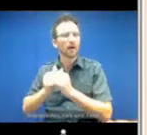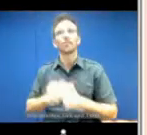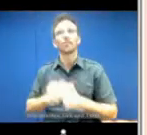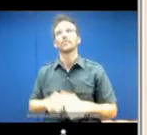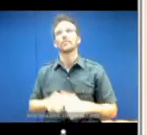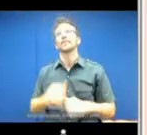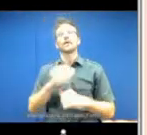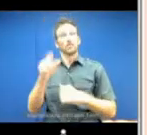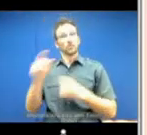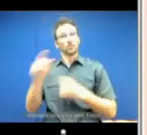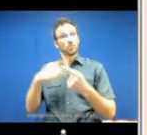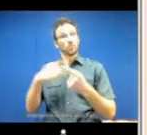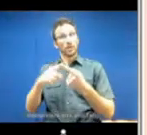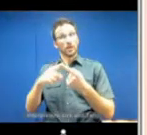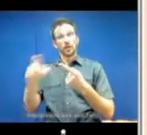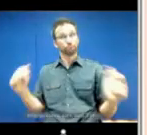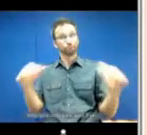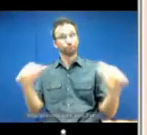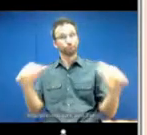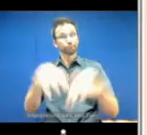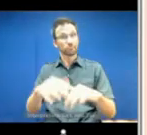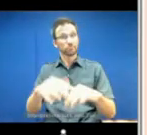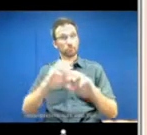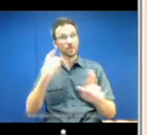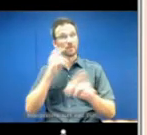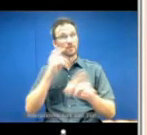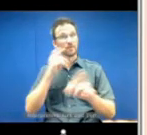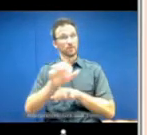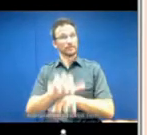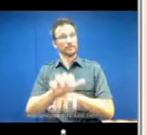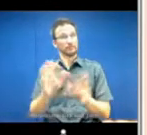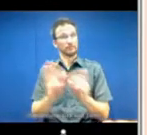when during the deposition.